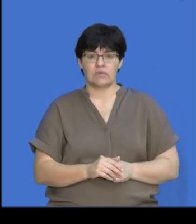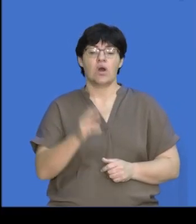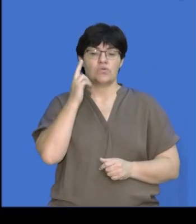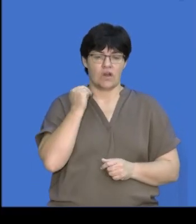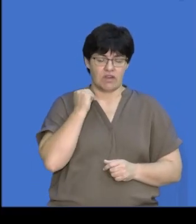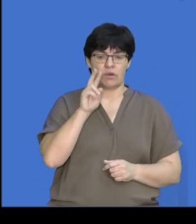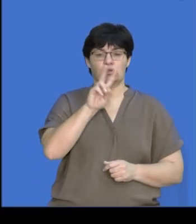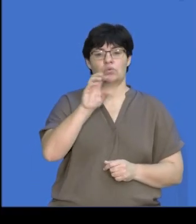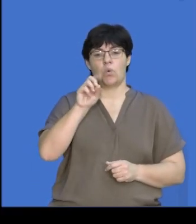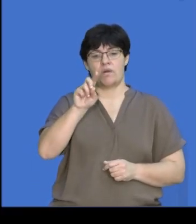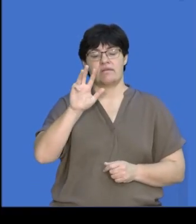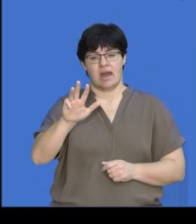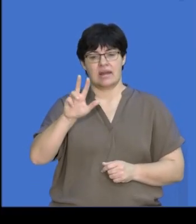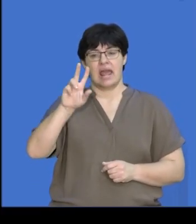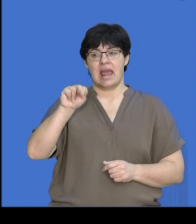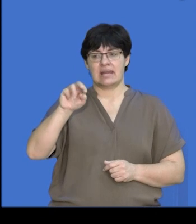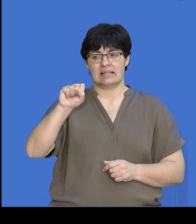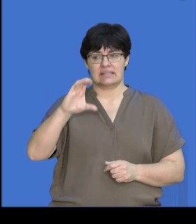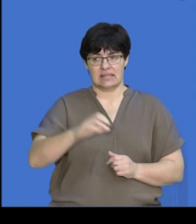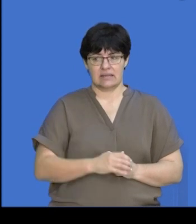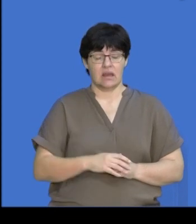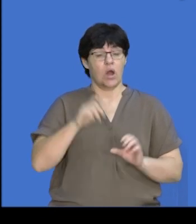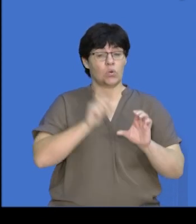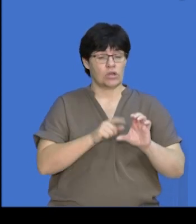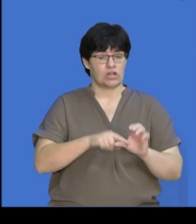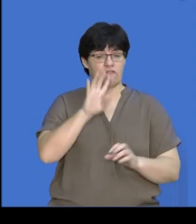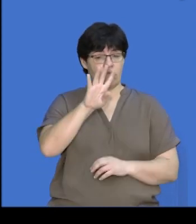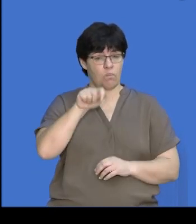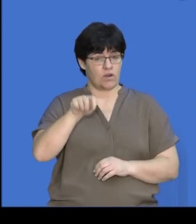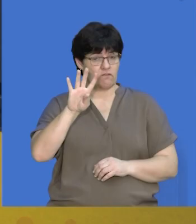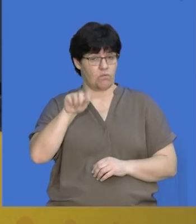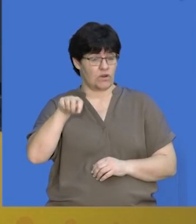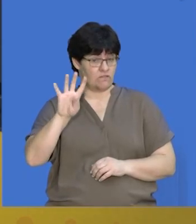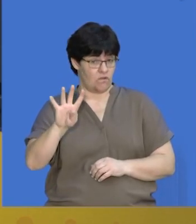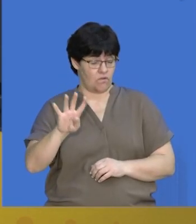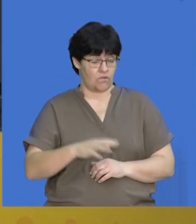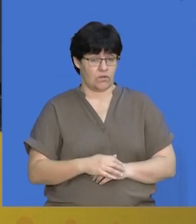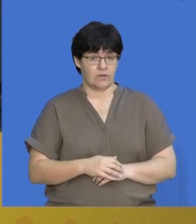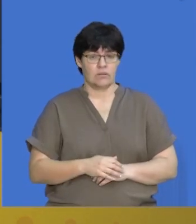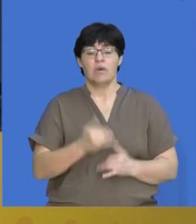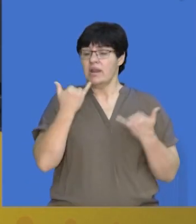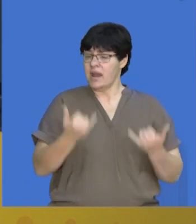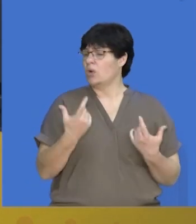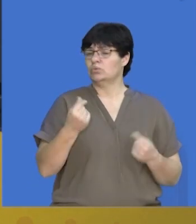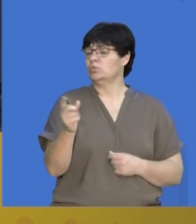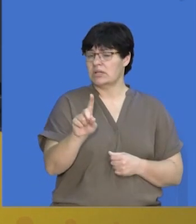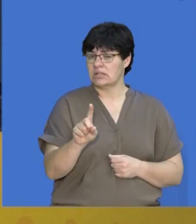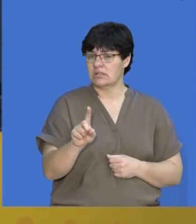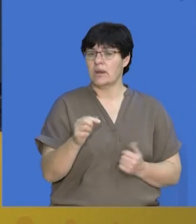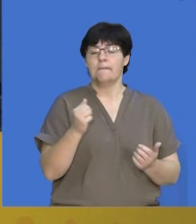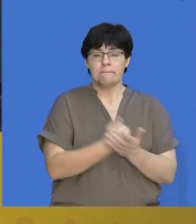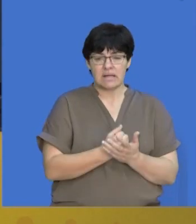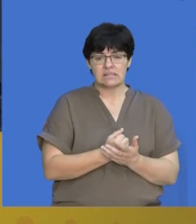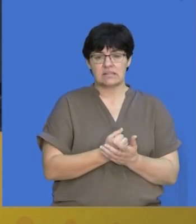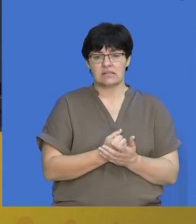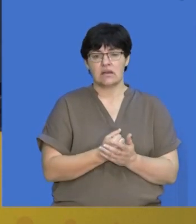November 2019 NSC, and this was question 4.4.4. What you should be doing now is referring to